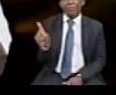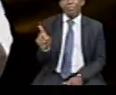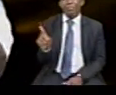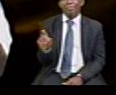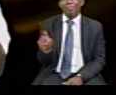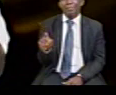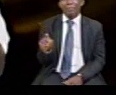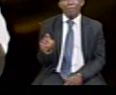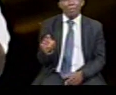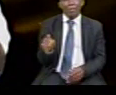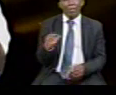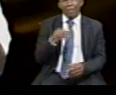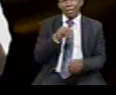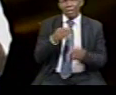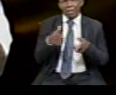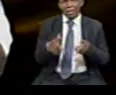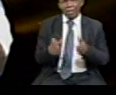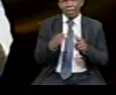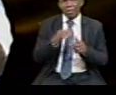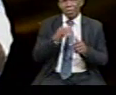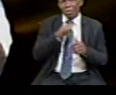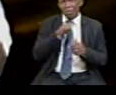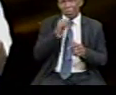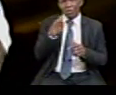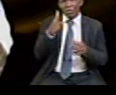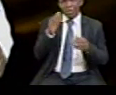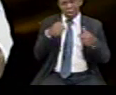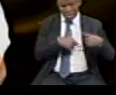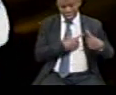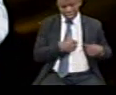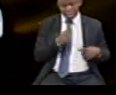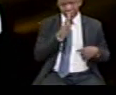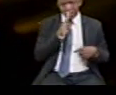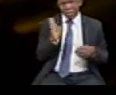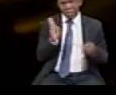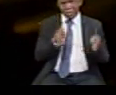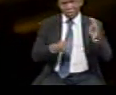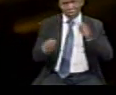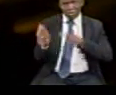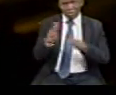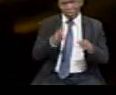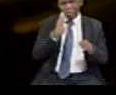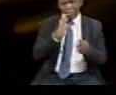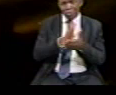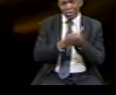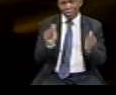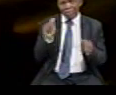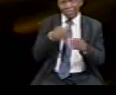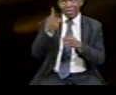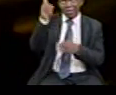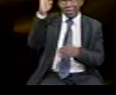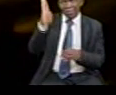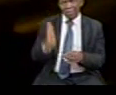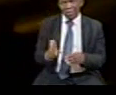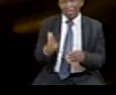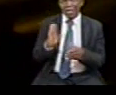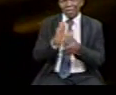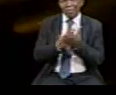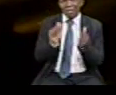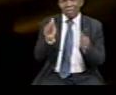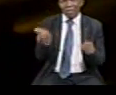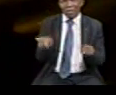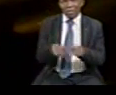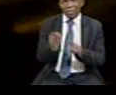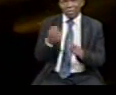not your heart be troubled. You believe in God, believe also in me. Disciples, I've told you some things that are going to